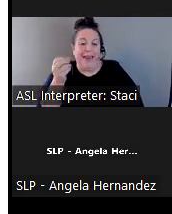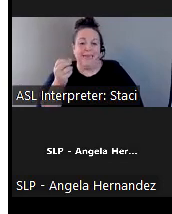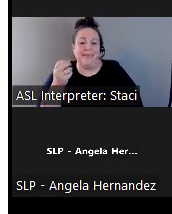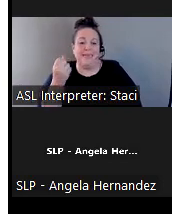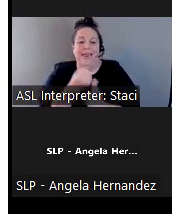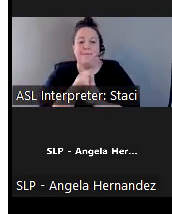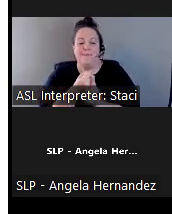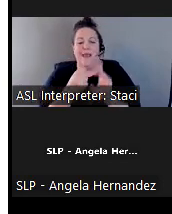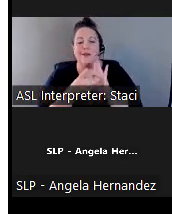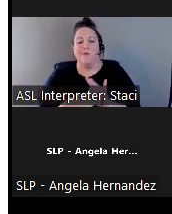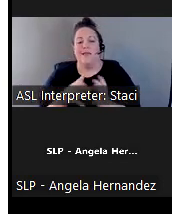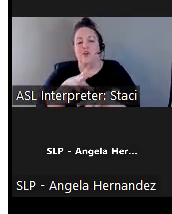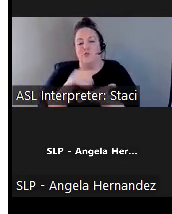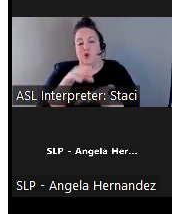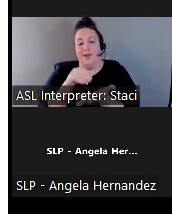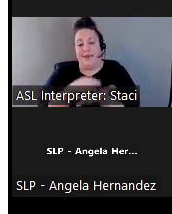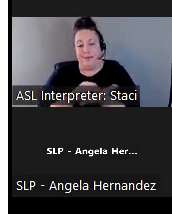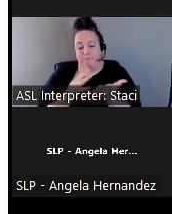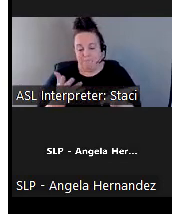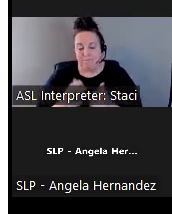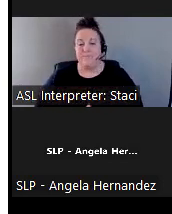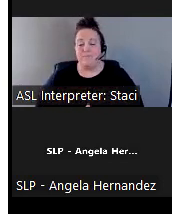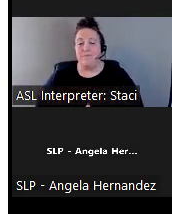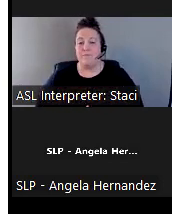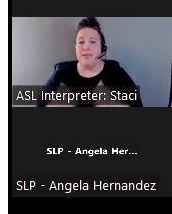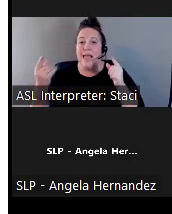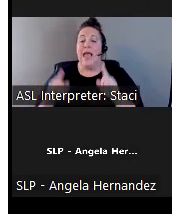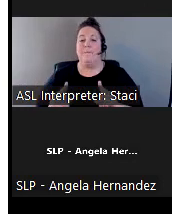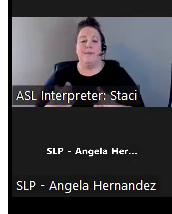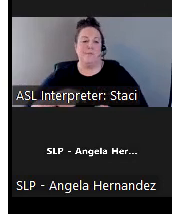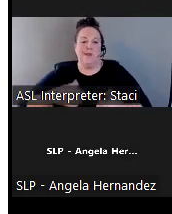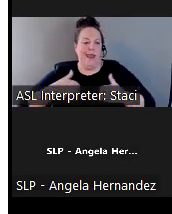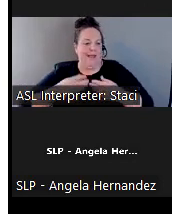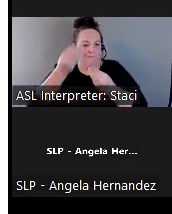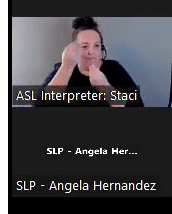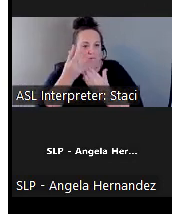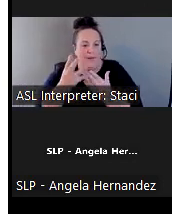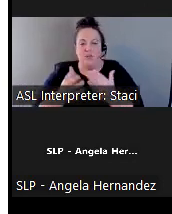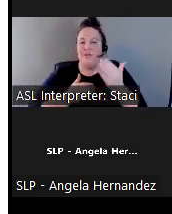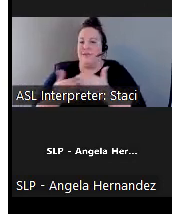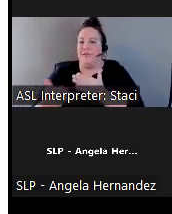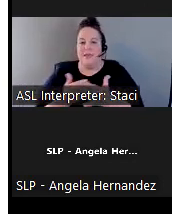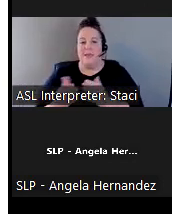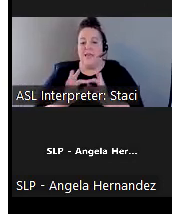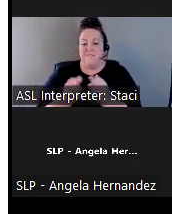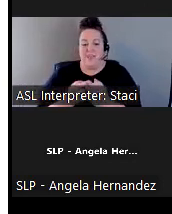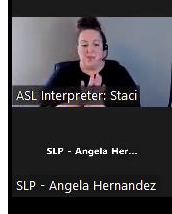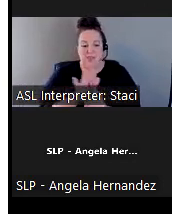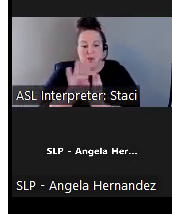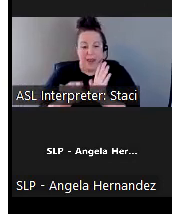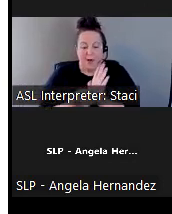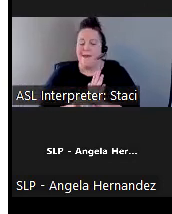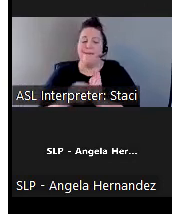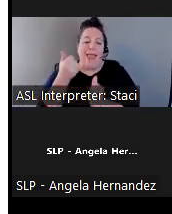for learning. And when we have information, regardless of that family's background, every